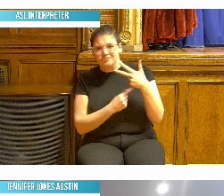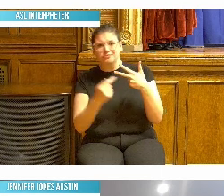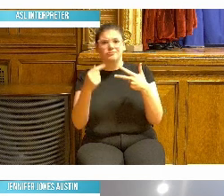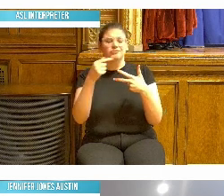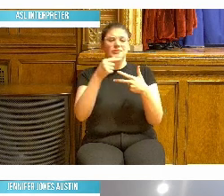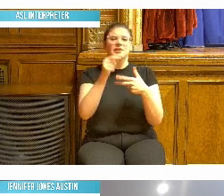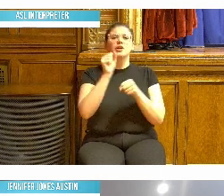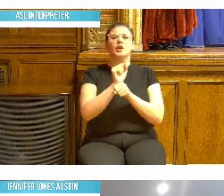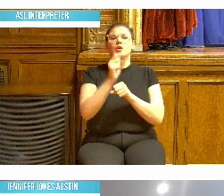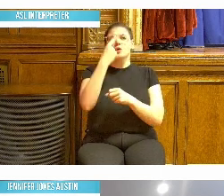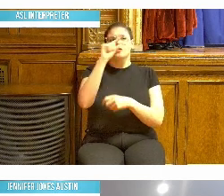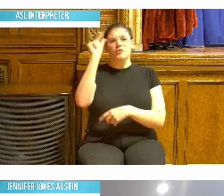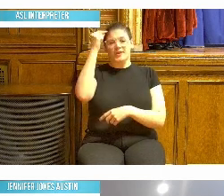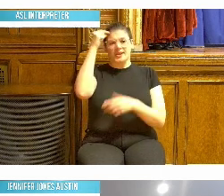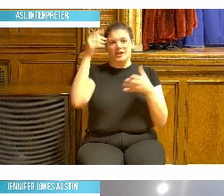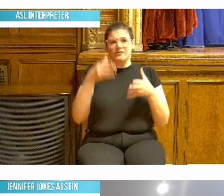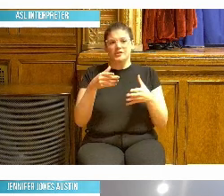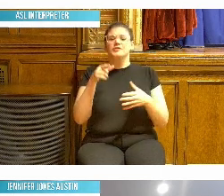being here.